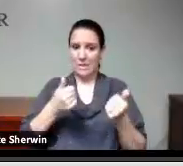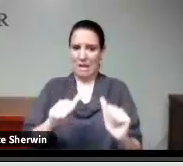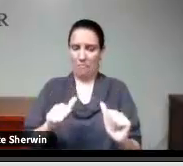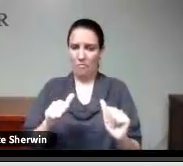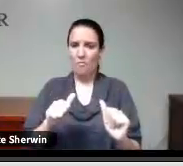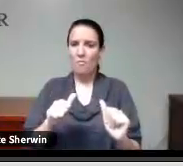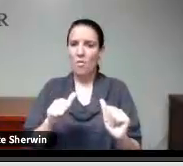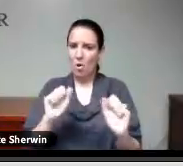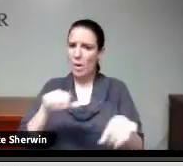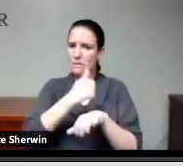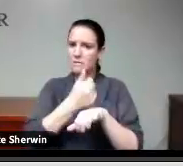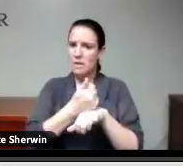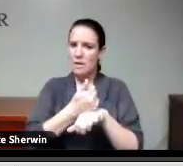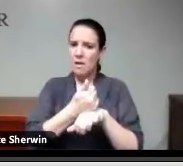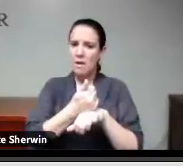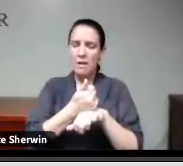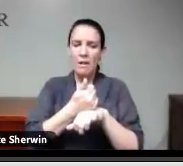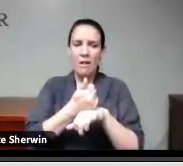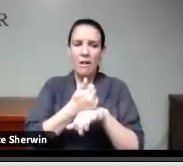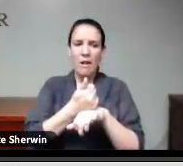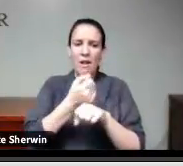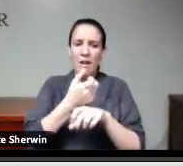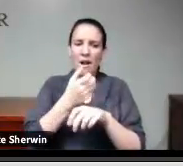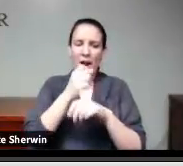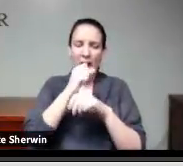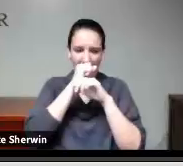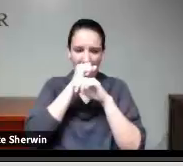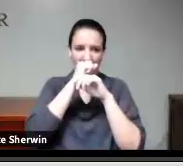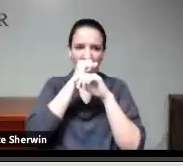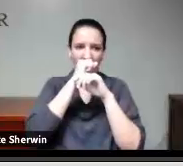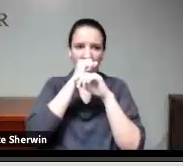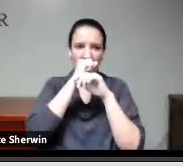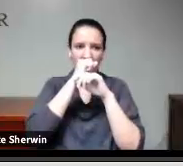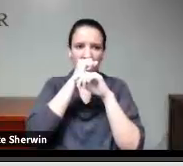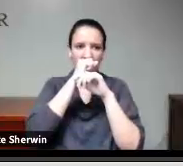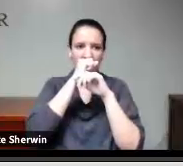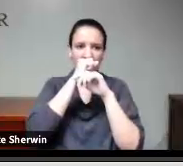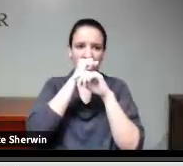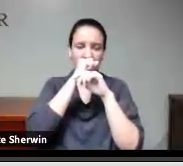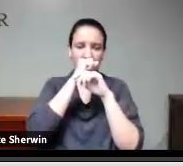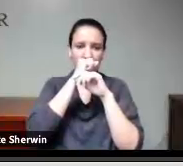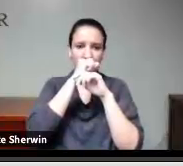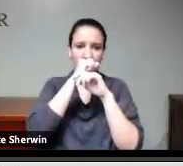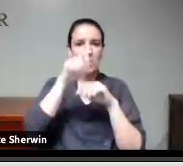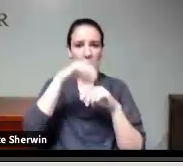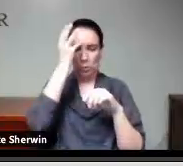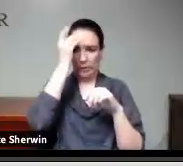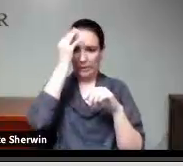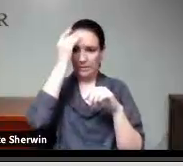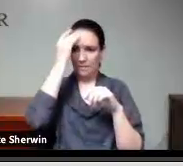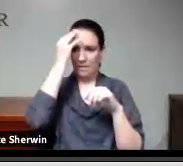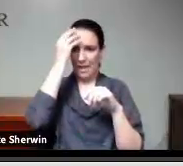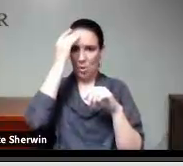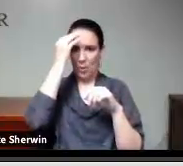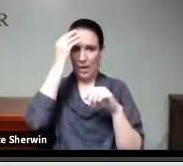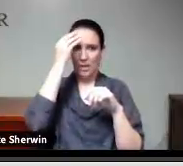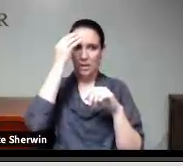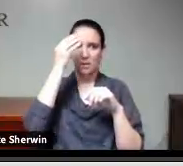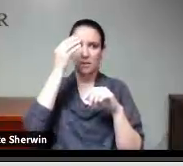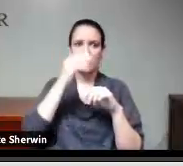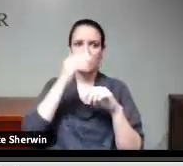management framework so that we're thinking about our desired outcomes and success criteria as early on. And I'm going to separate